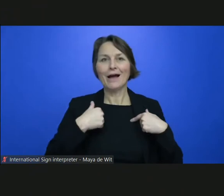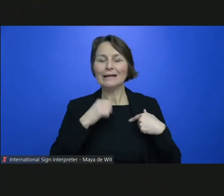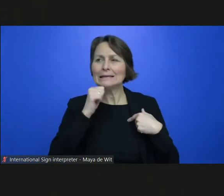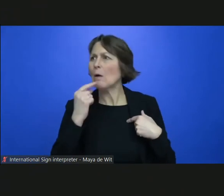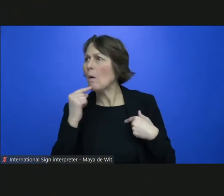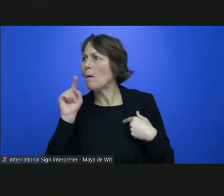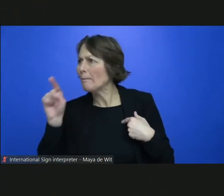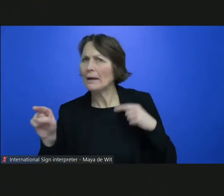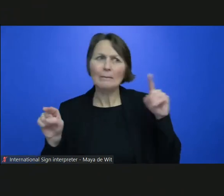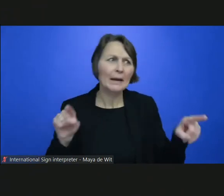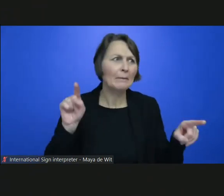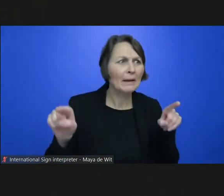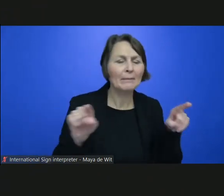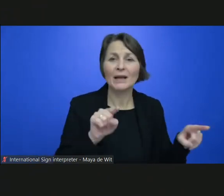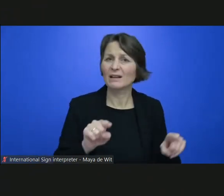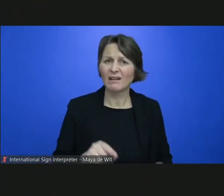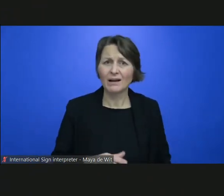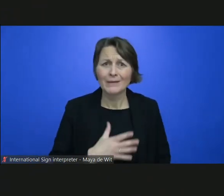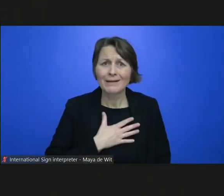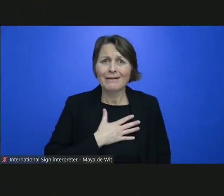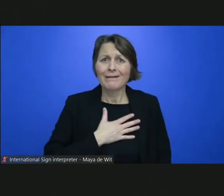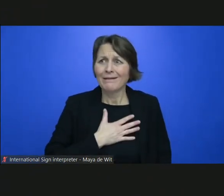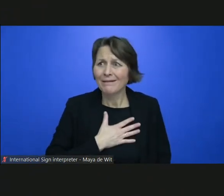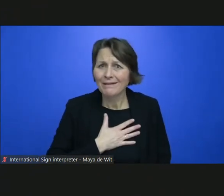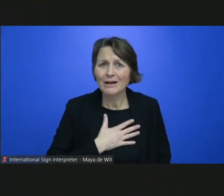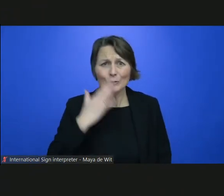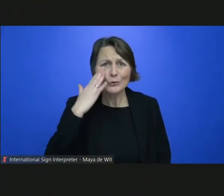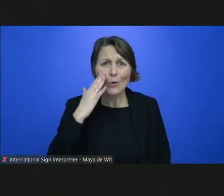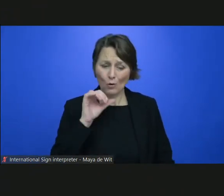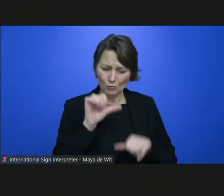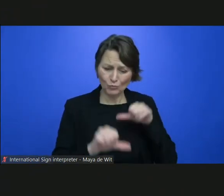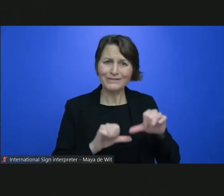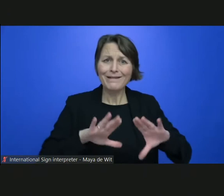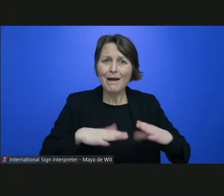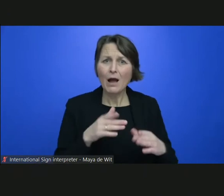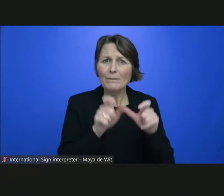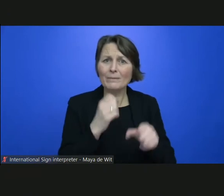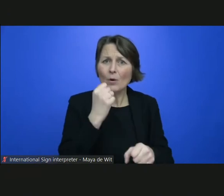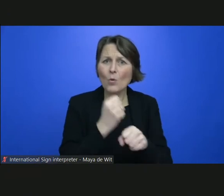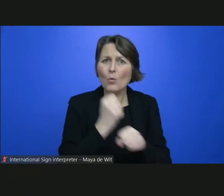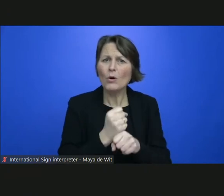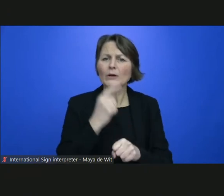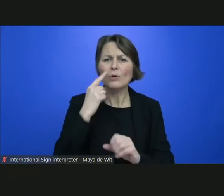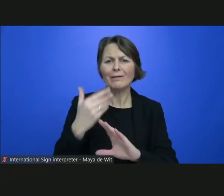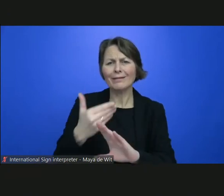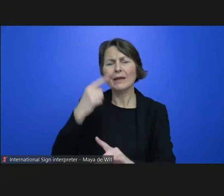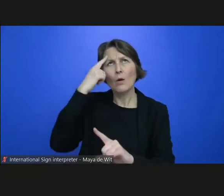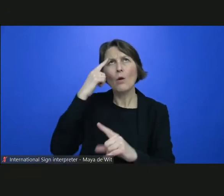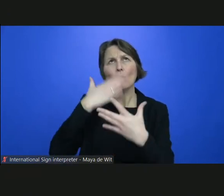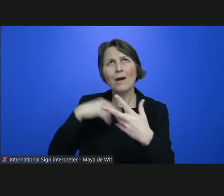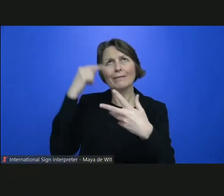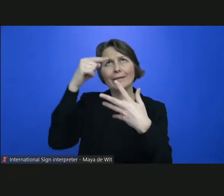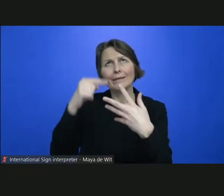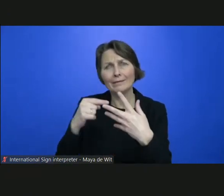make reasonable adjustments or accommodations at every stage, to create a level playing field. I mean, it's just called equal